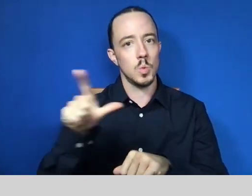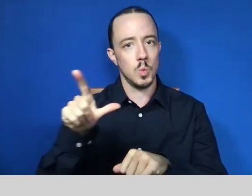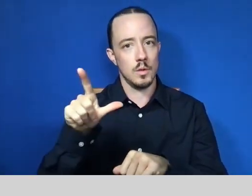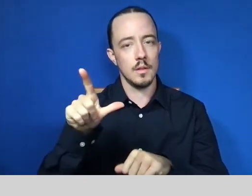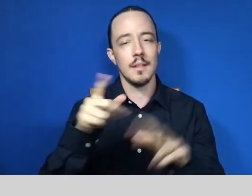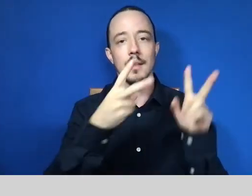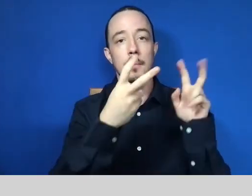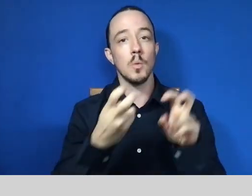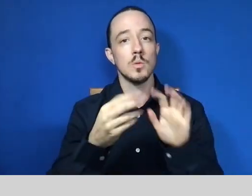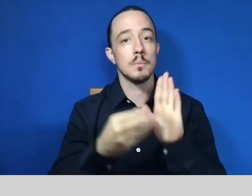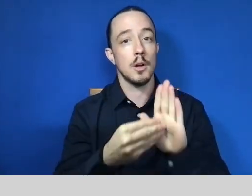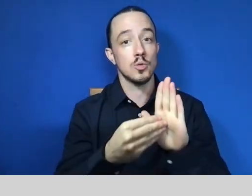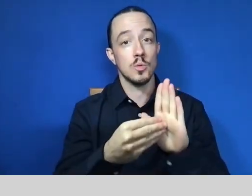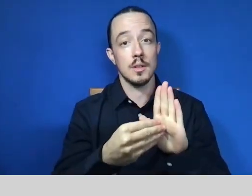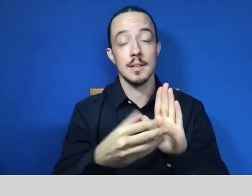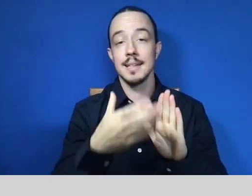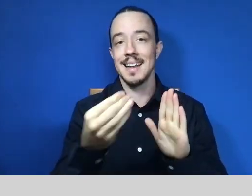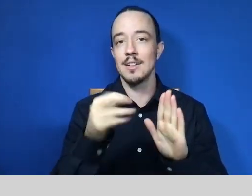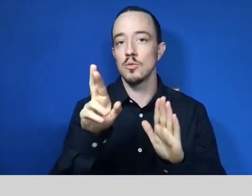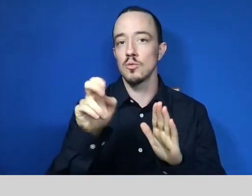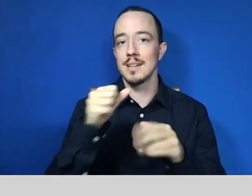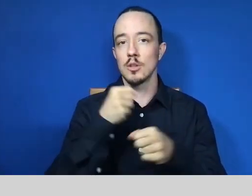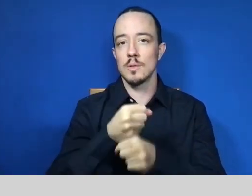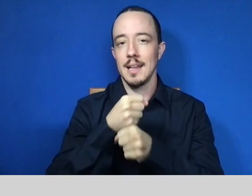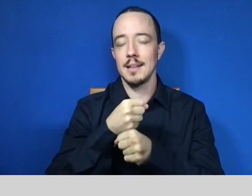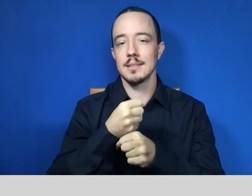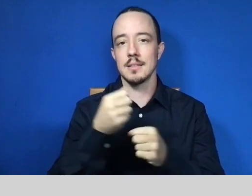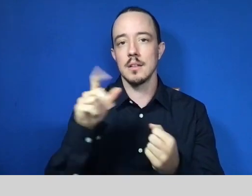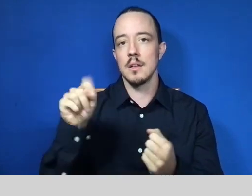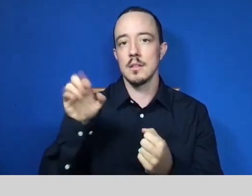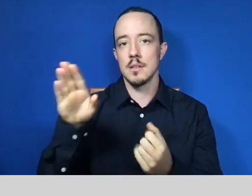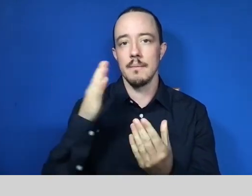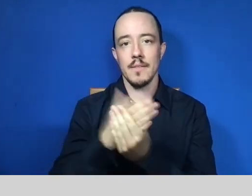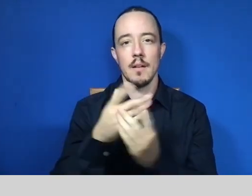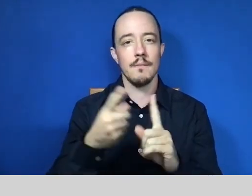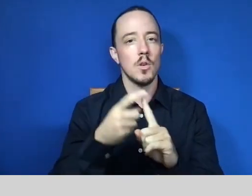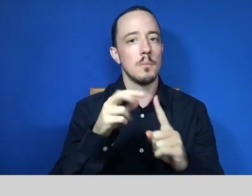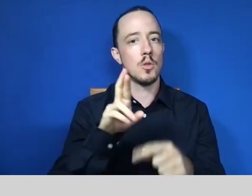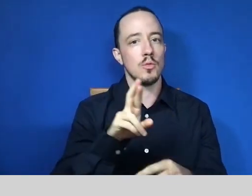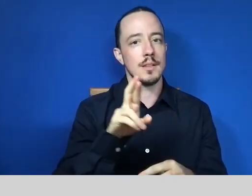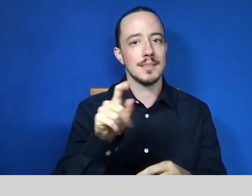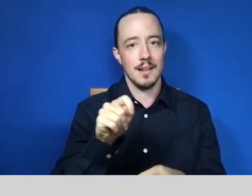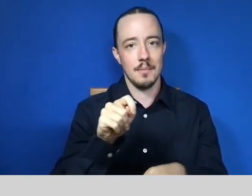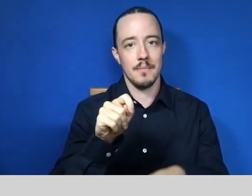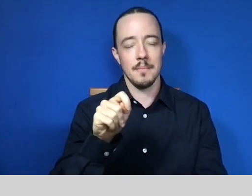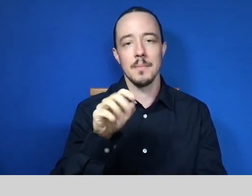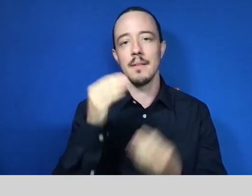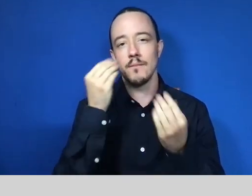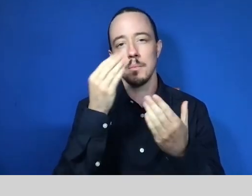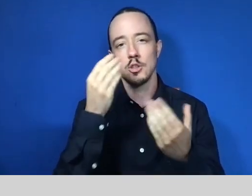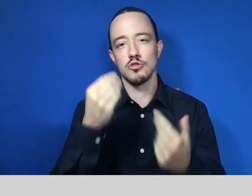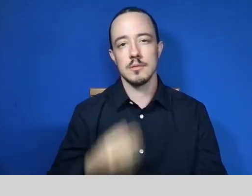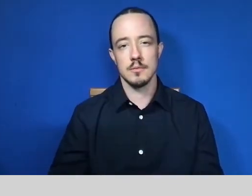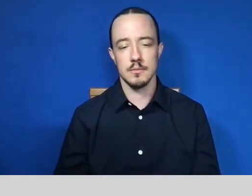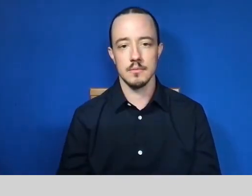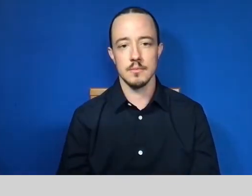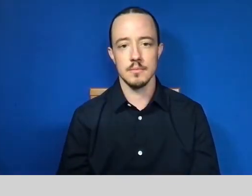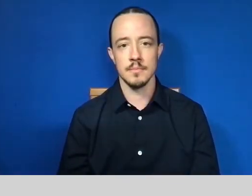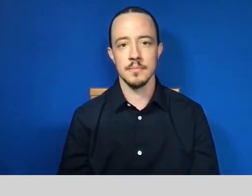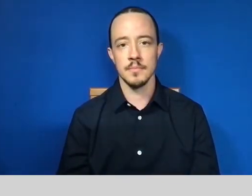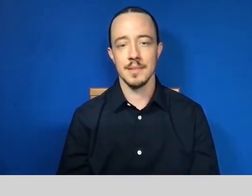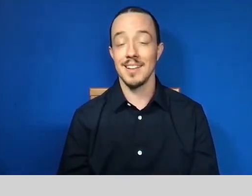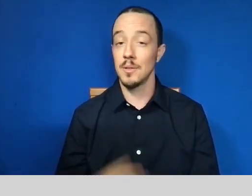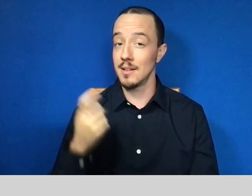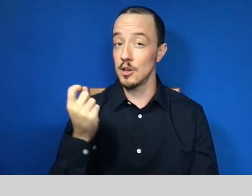that imports the module and recreates the stub file from the runtime information. The only constraint about